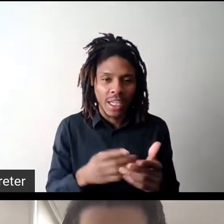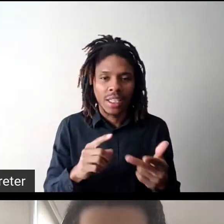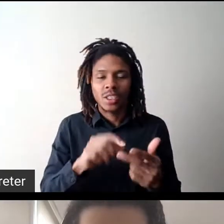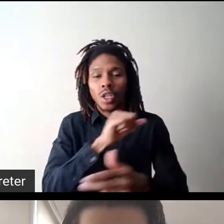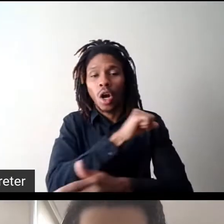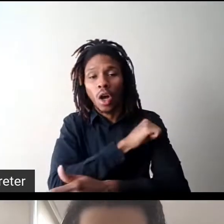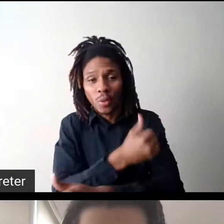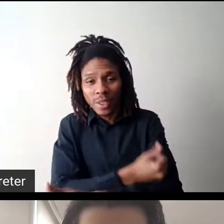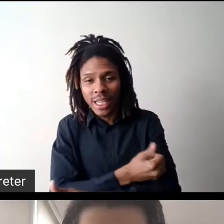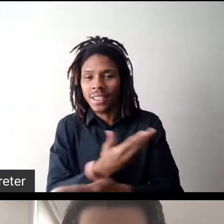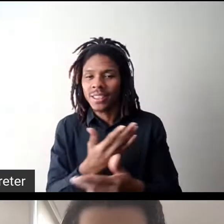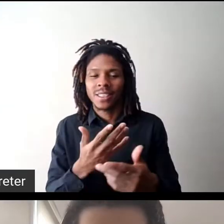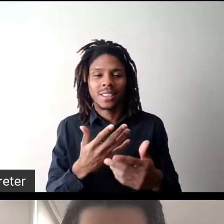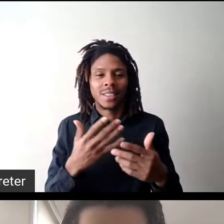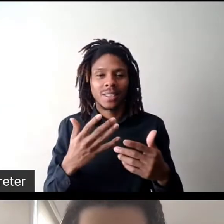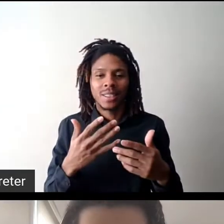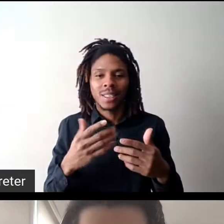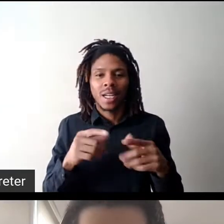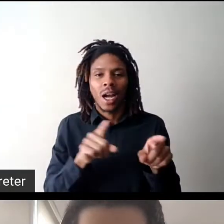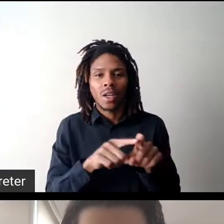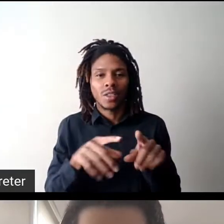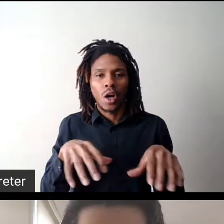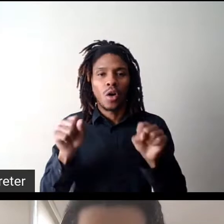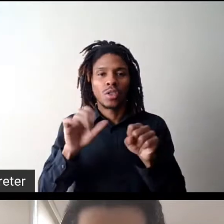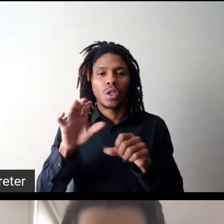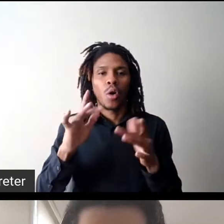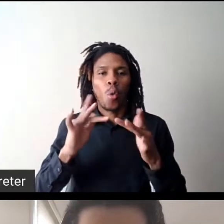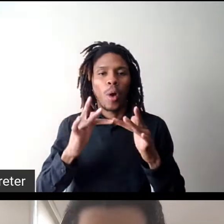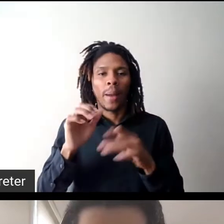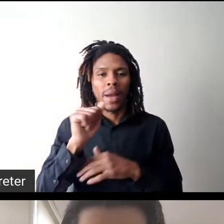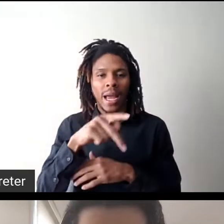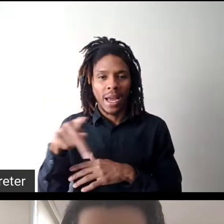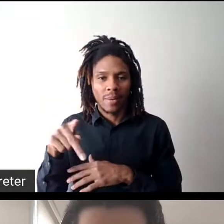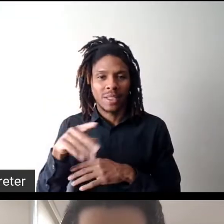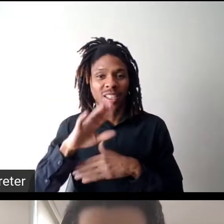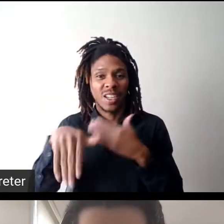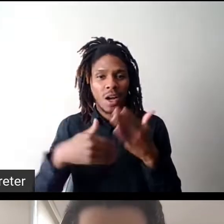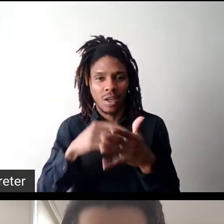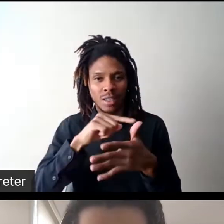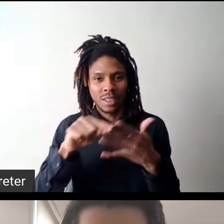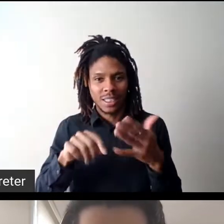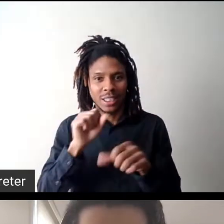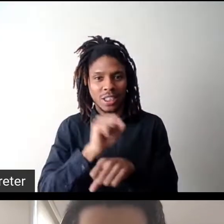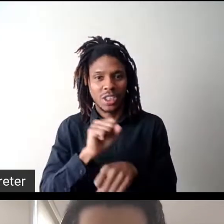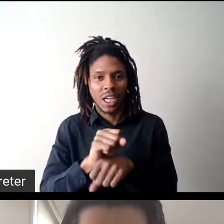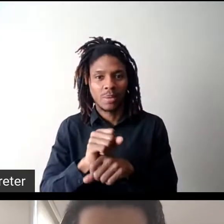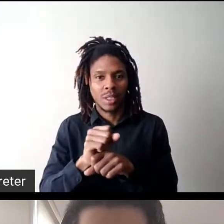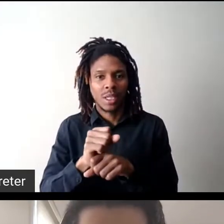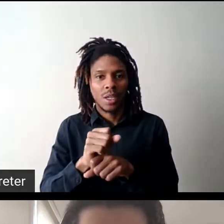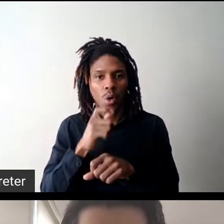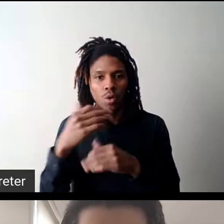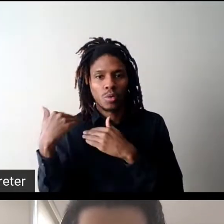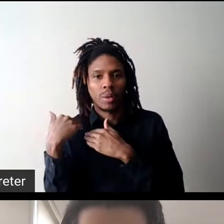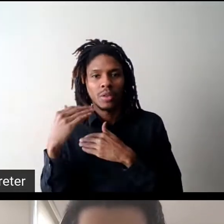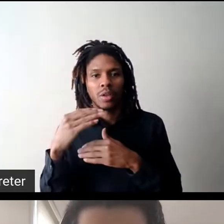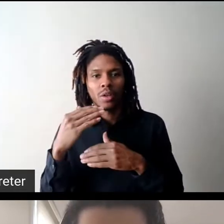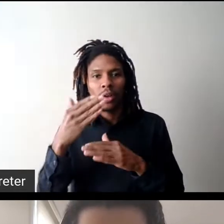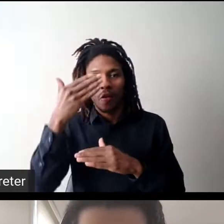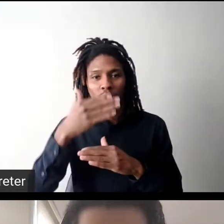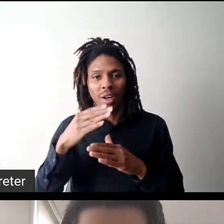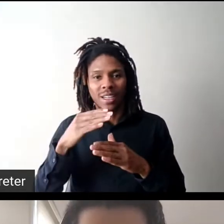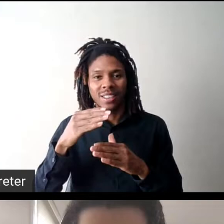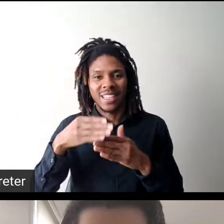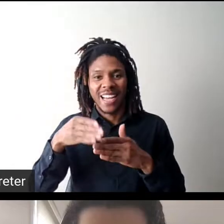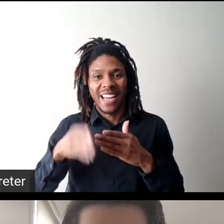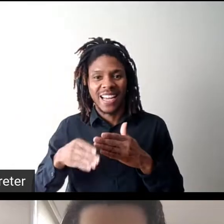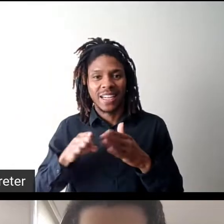authorization, and also just hosting their web app, right? So those are all jobs that a front-end developer nowadays just tends to have to pick up